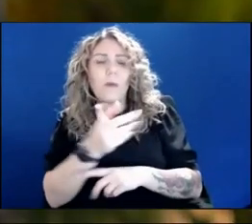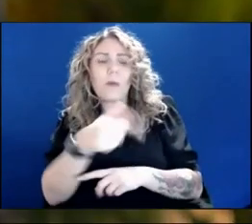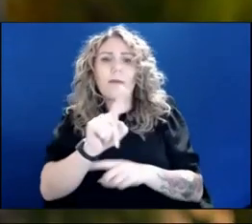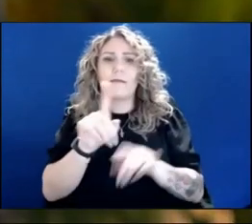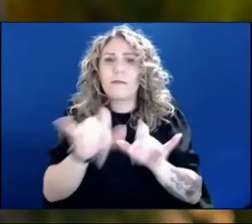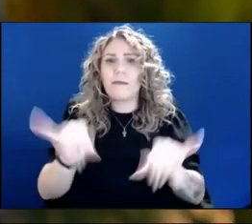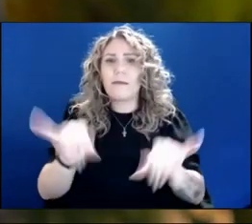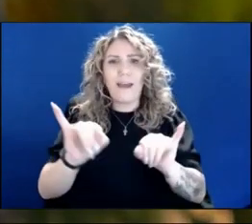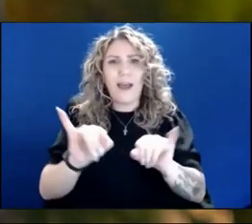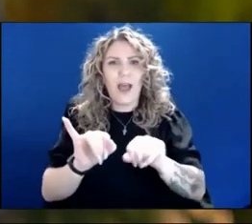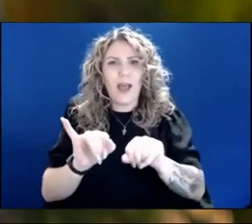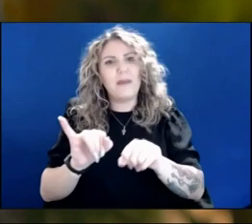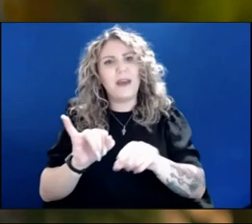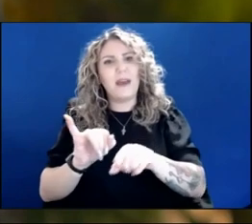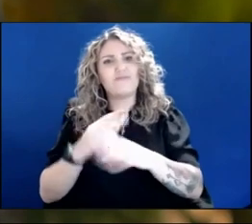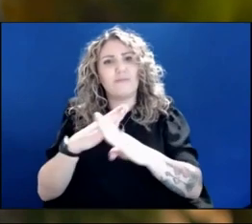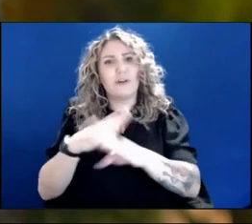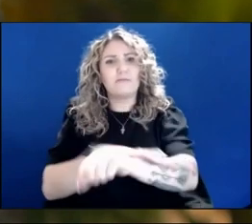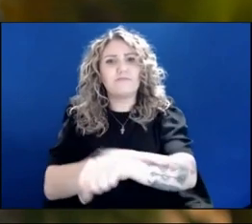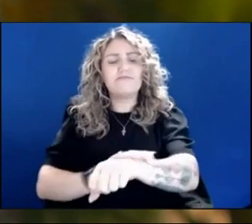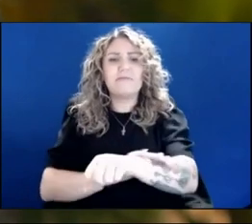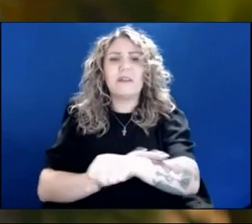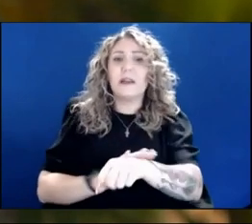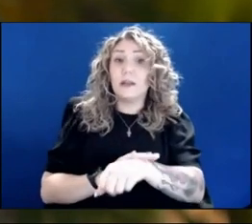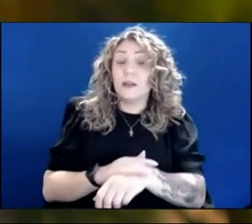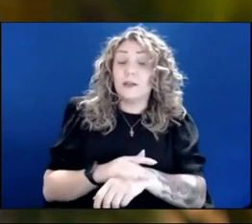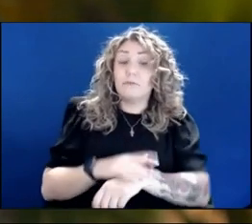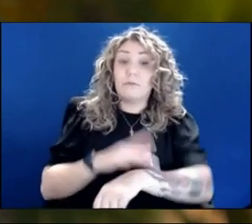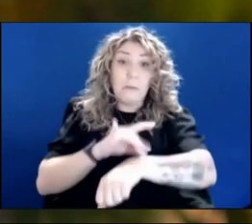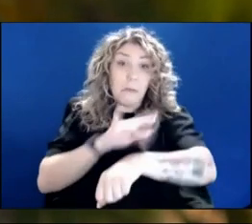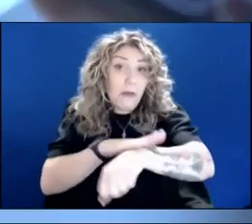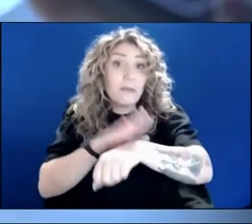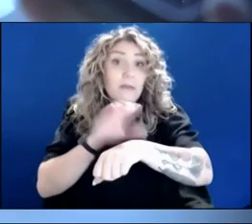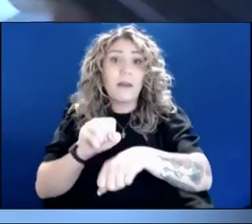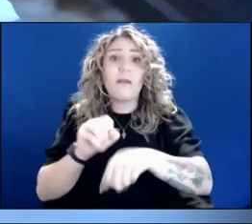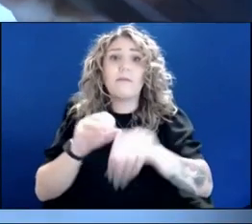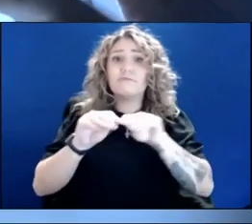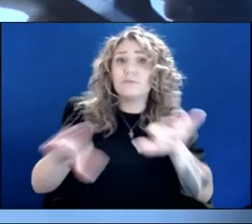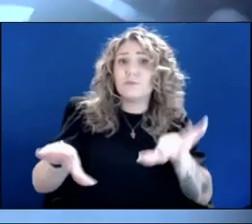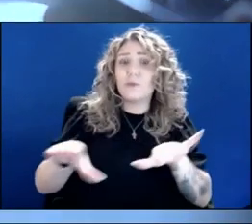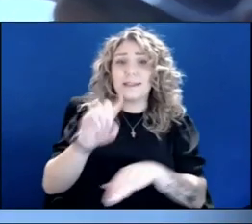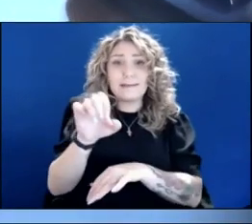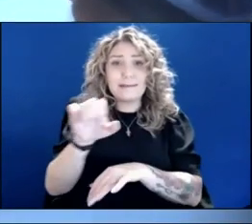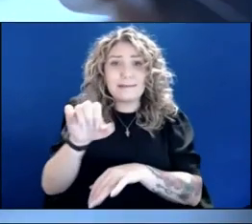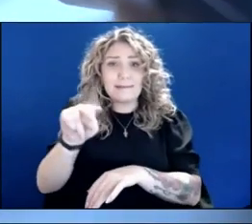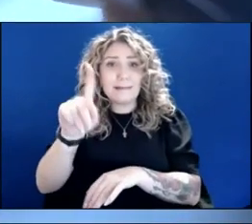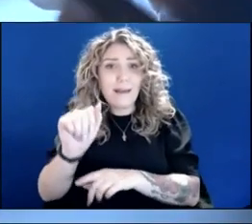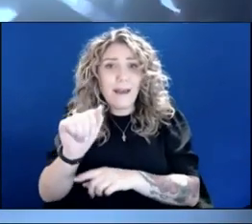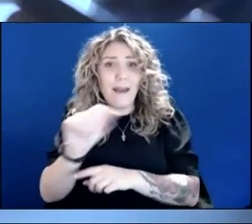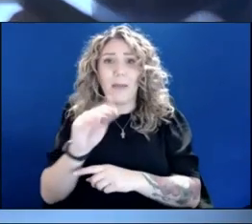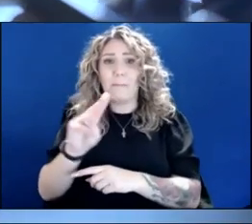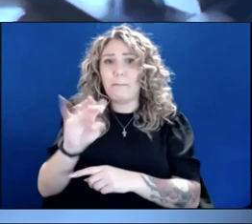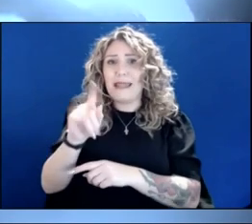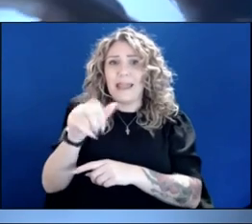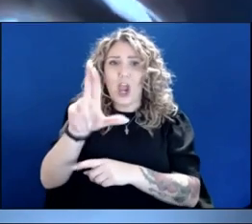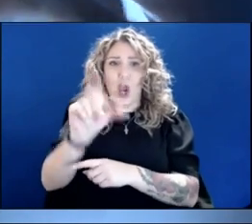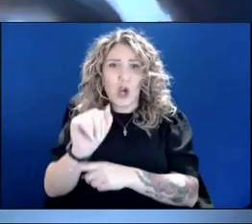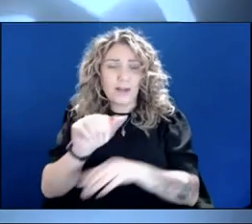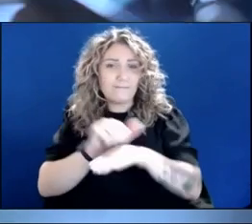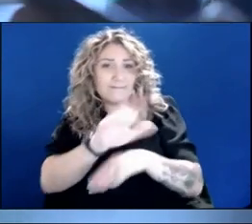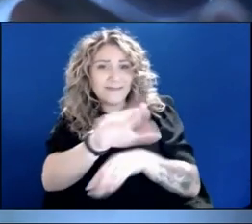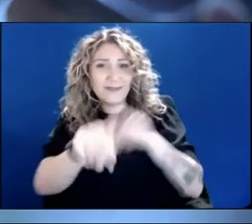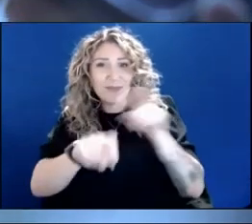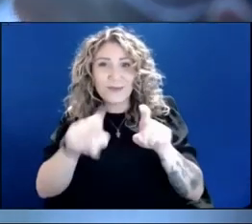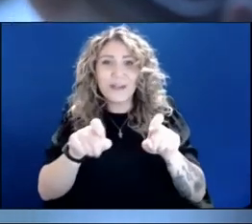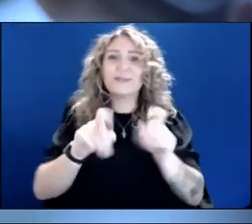spread diseases like malaria and Zika virus. Get your questions sent in to us on YouTube, Facebook, and the Medical News Network. You can find links